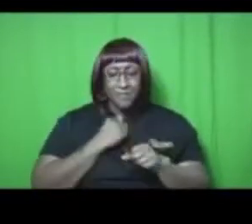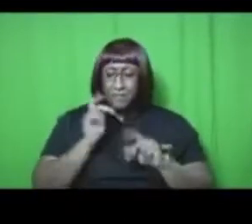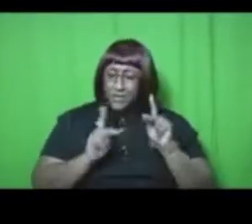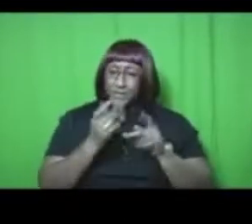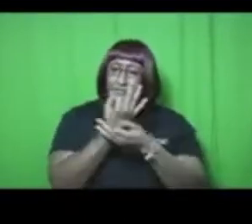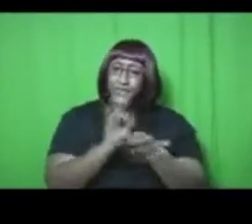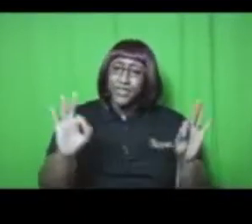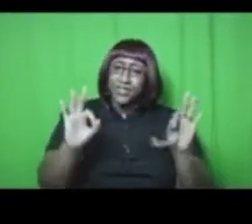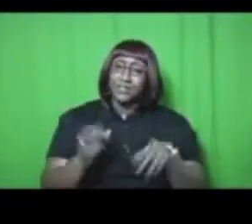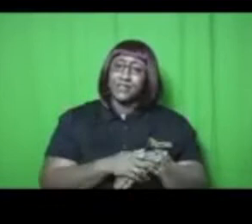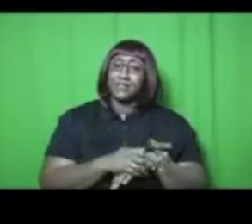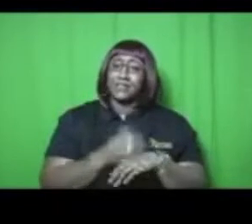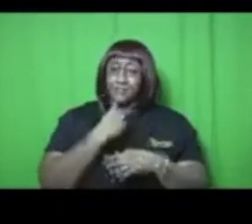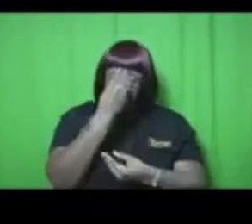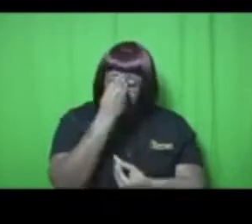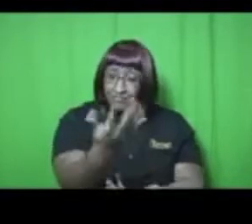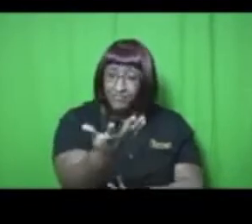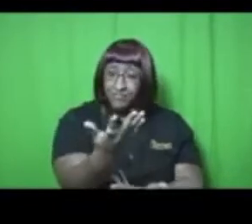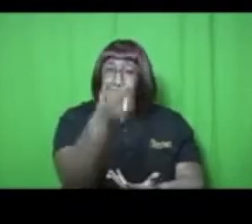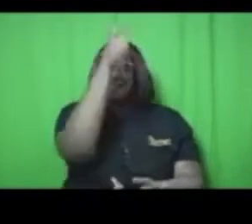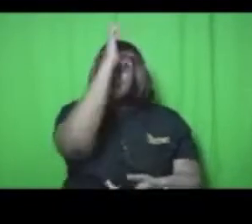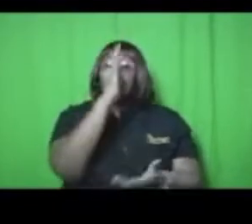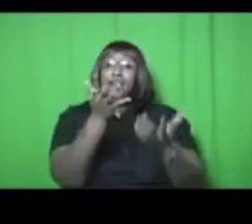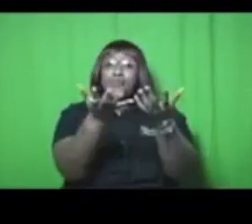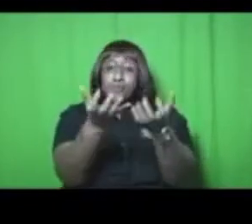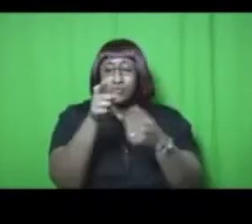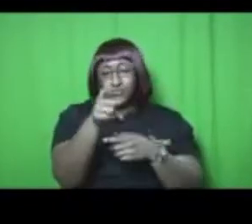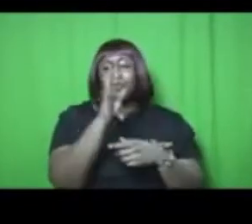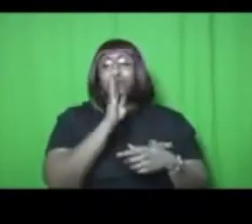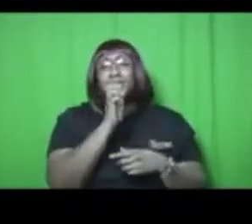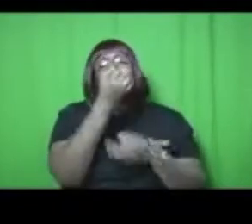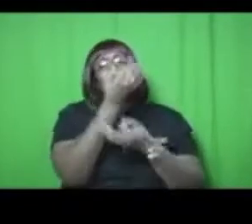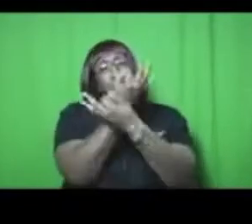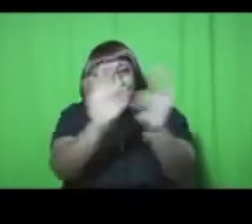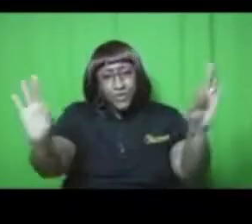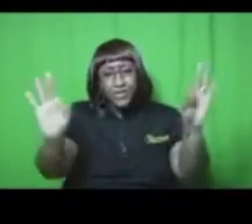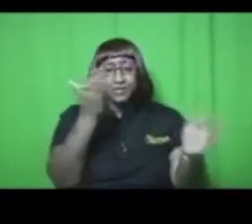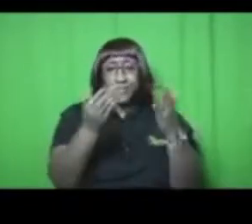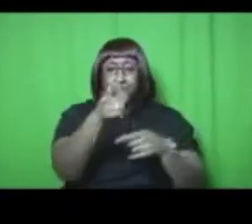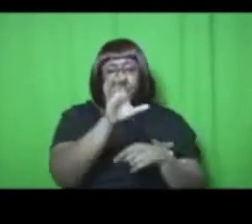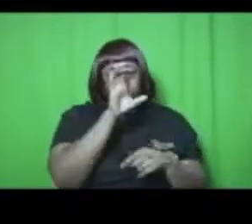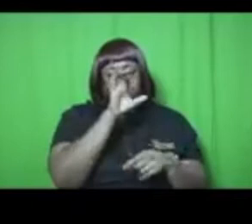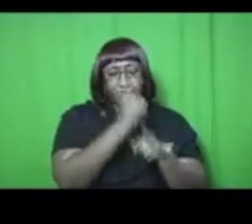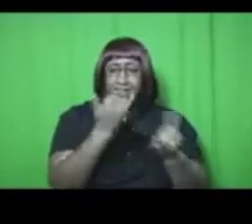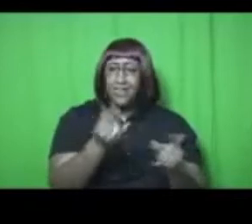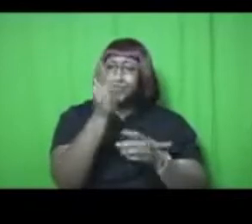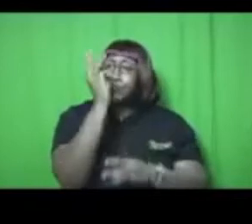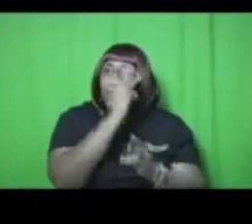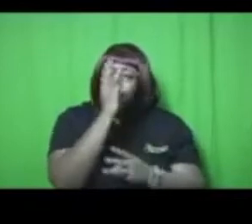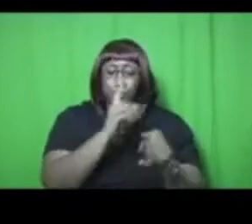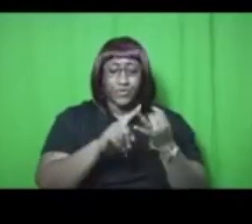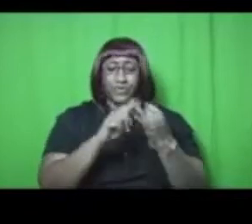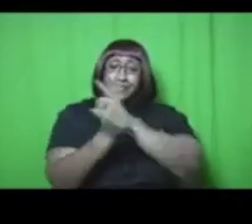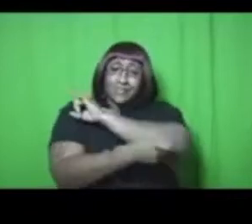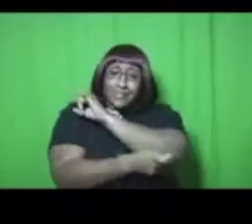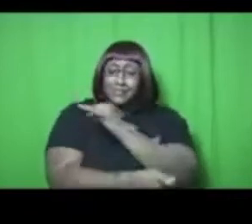want to say to somebody, God wants you to be free. And maybe you watch me right now and you're in bondage to worry,